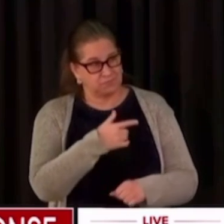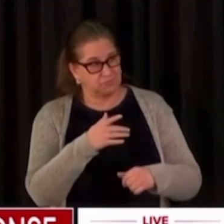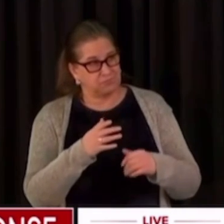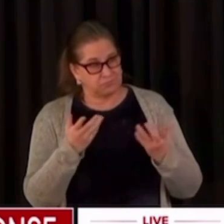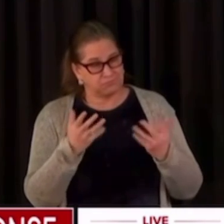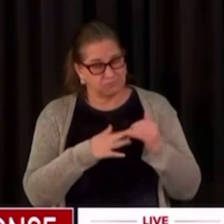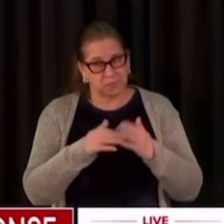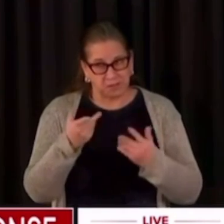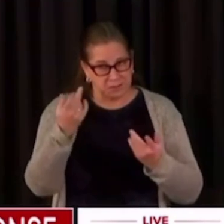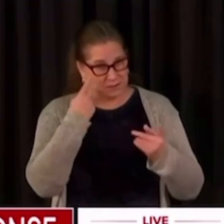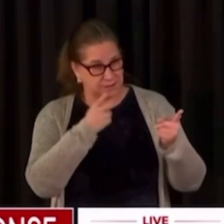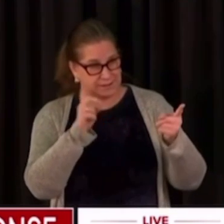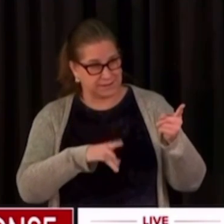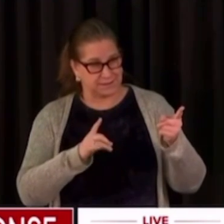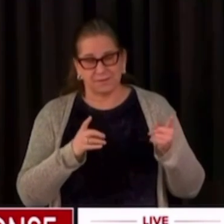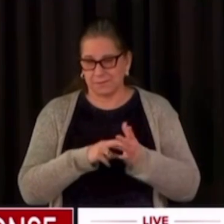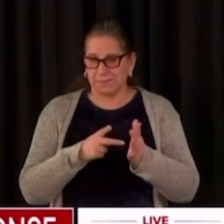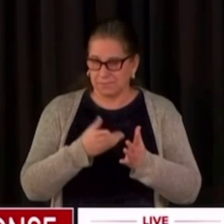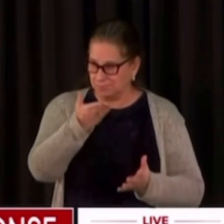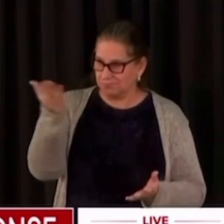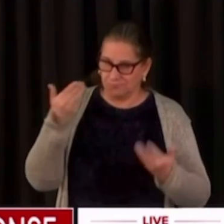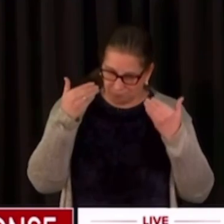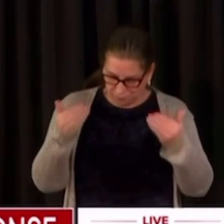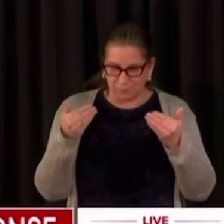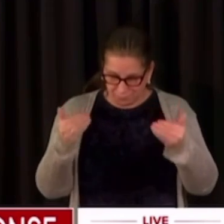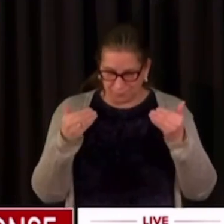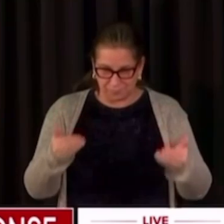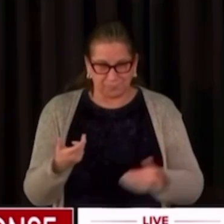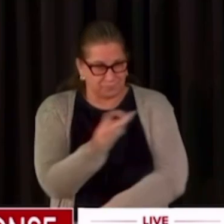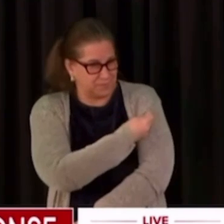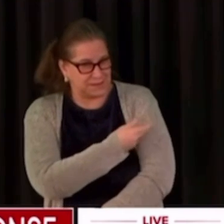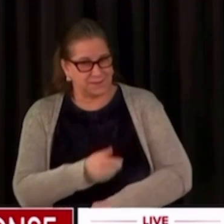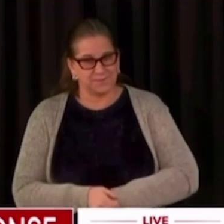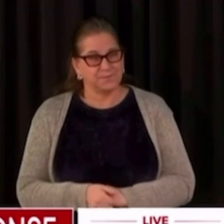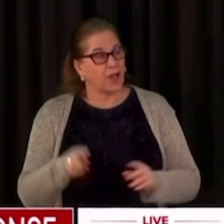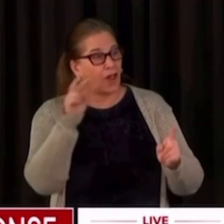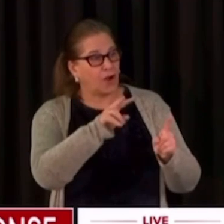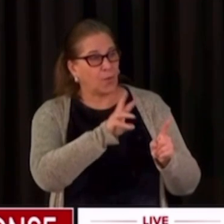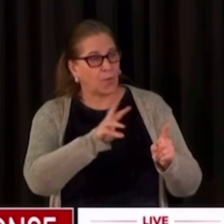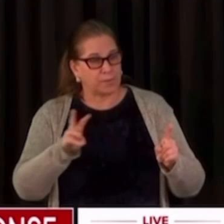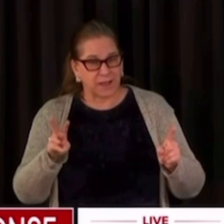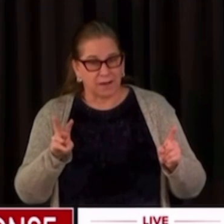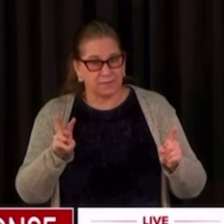getting vaccinated. So to get your vaccine, you can go to the website